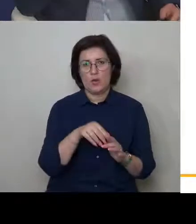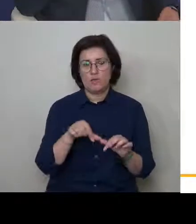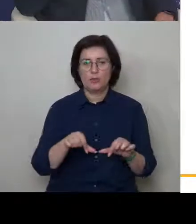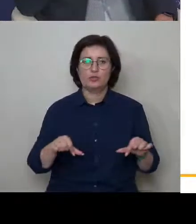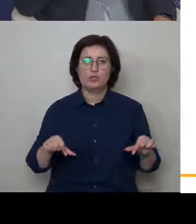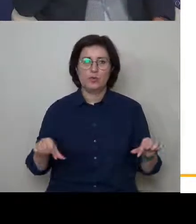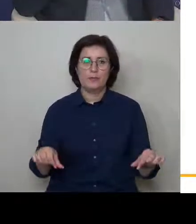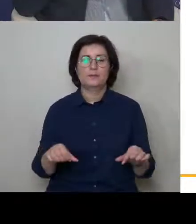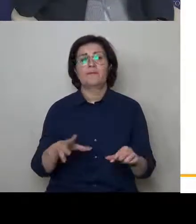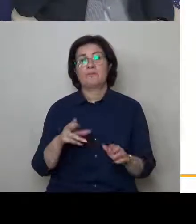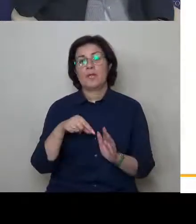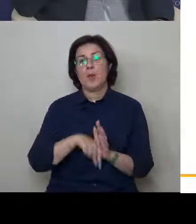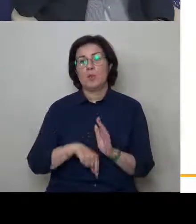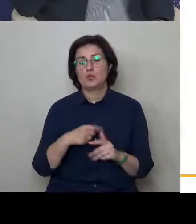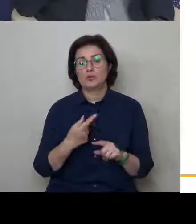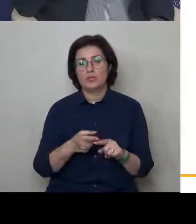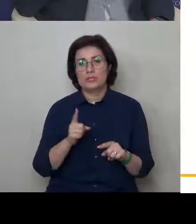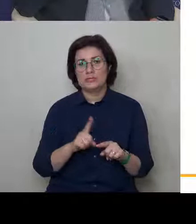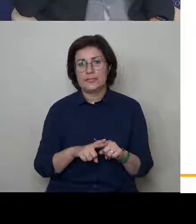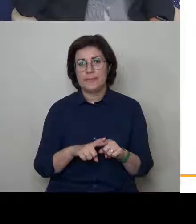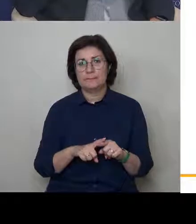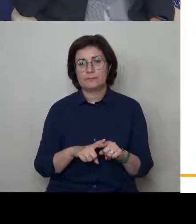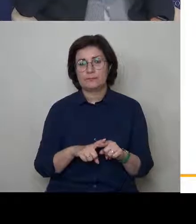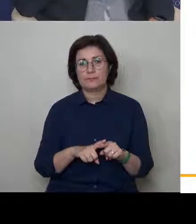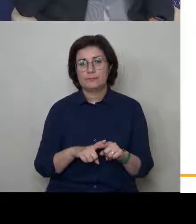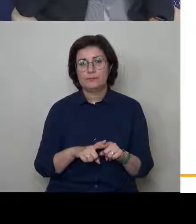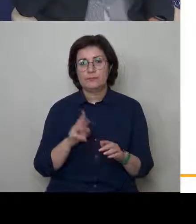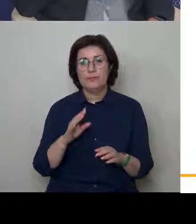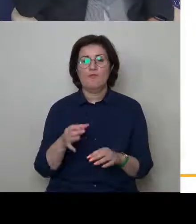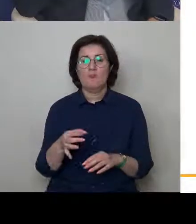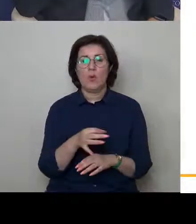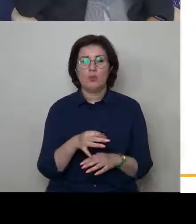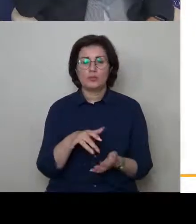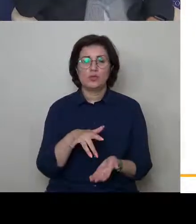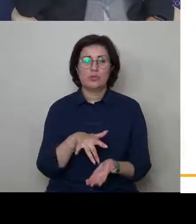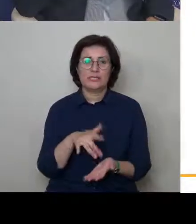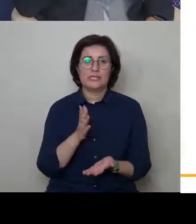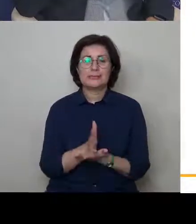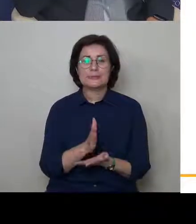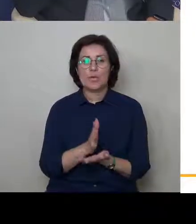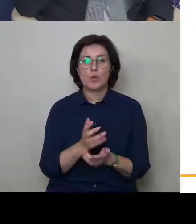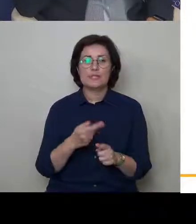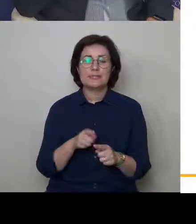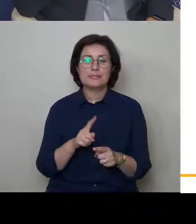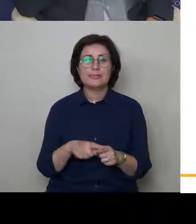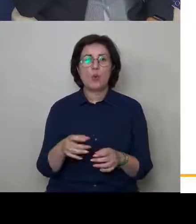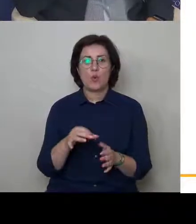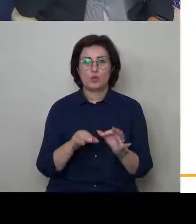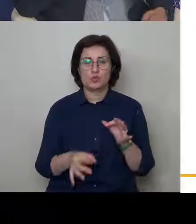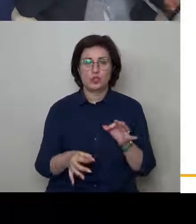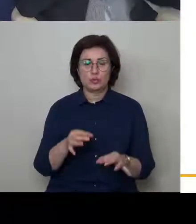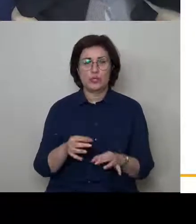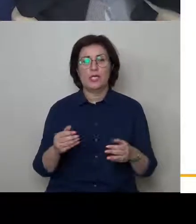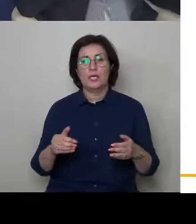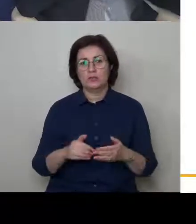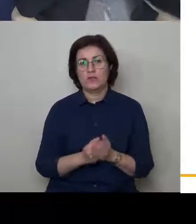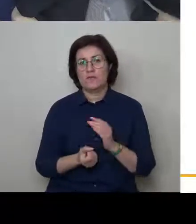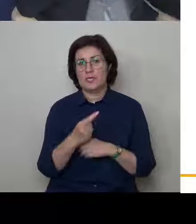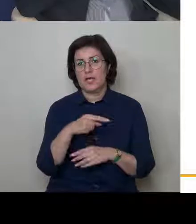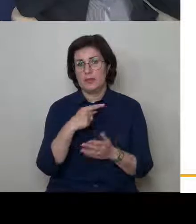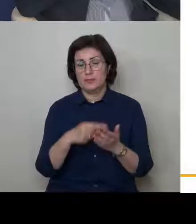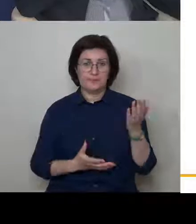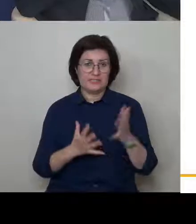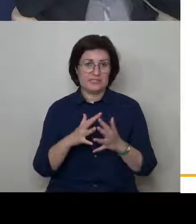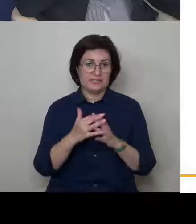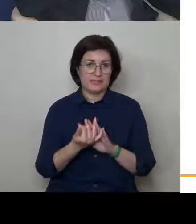again at the location of the Territorial Election Commission. In fact, at the regional center you would find this